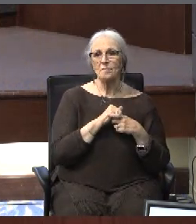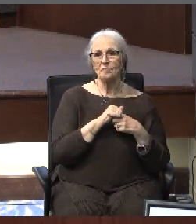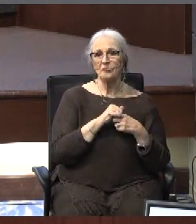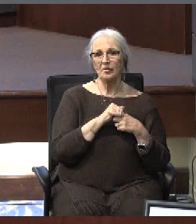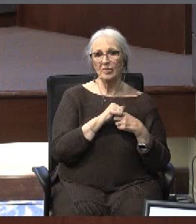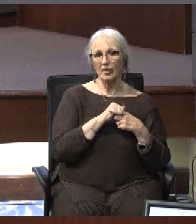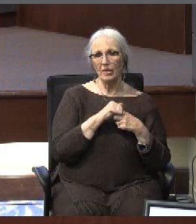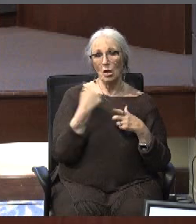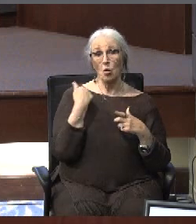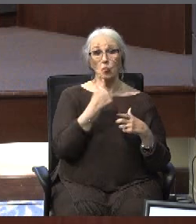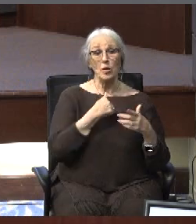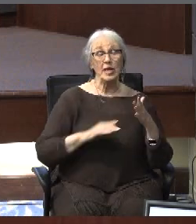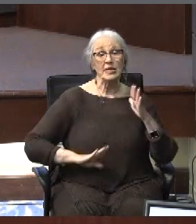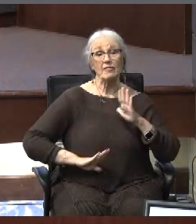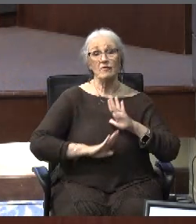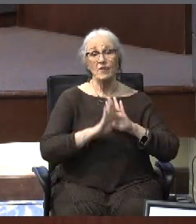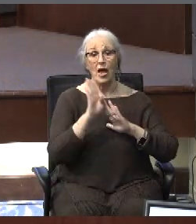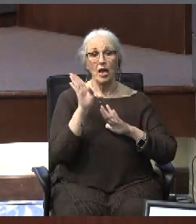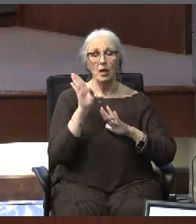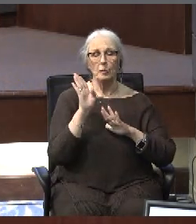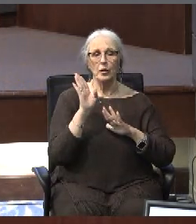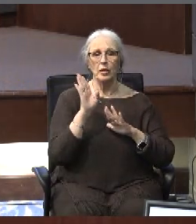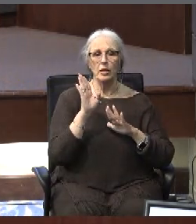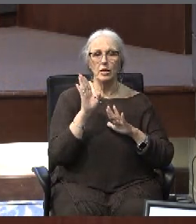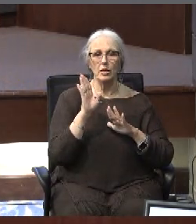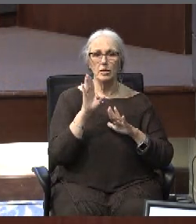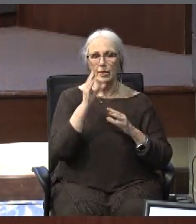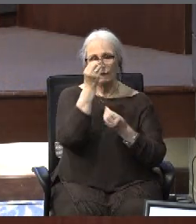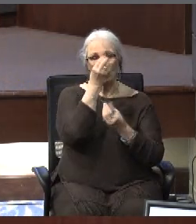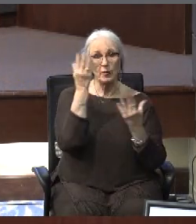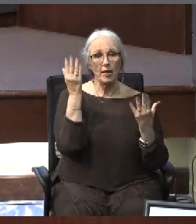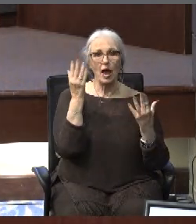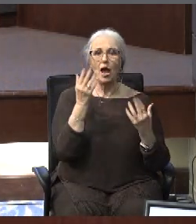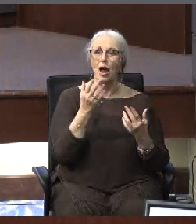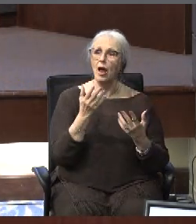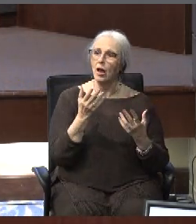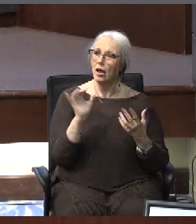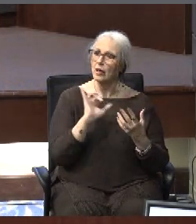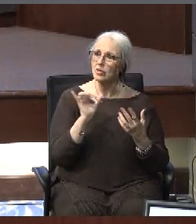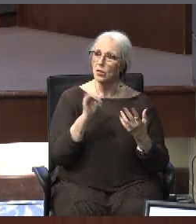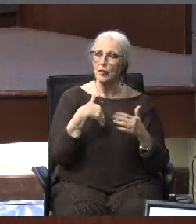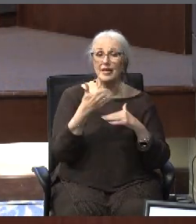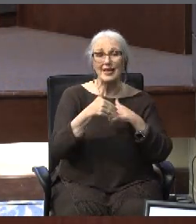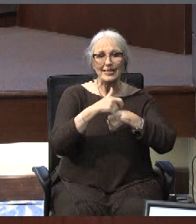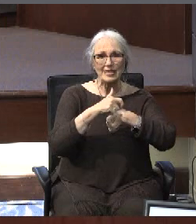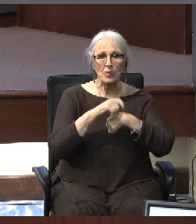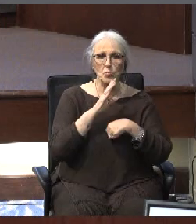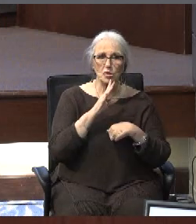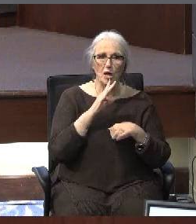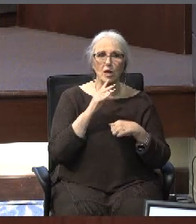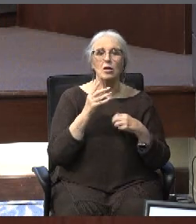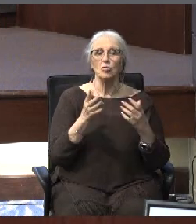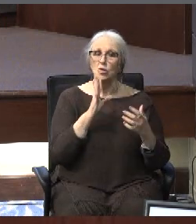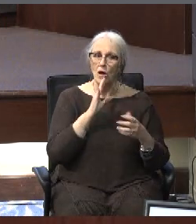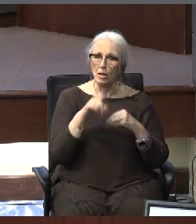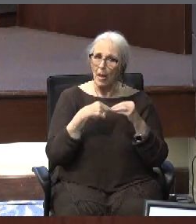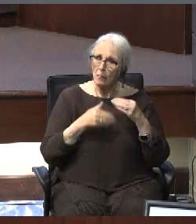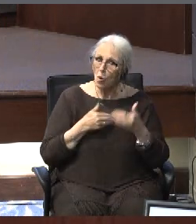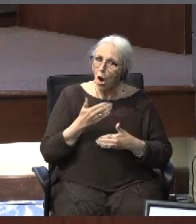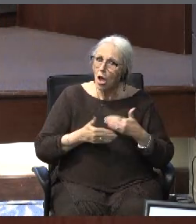As we develop this data, I also want to get, maybe in the next time we talk about this, talk about process.